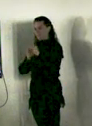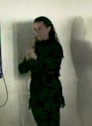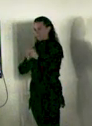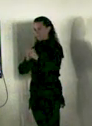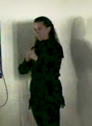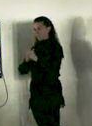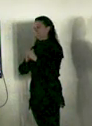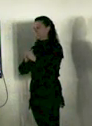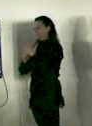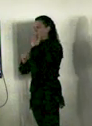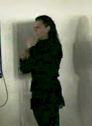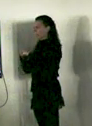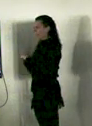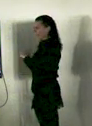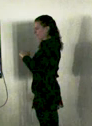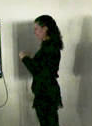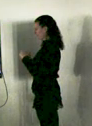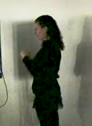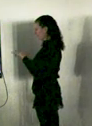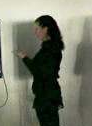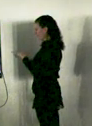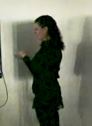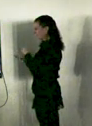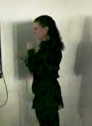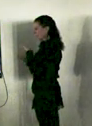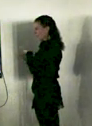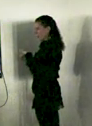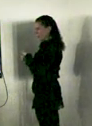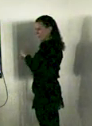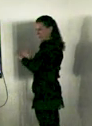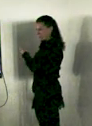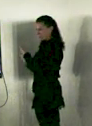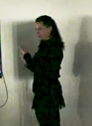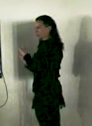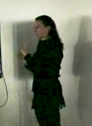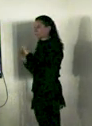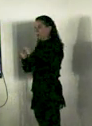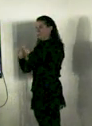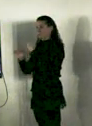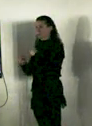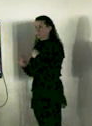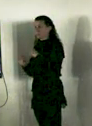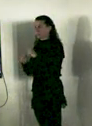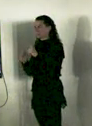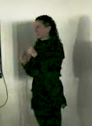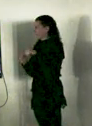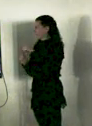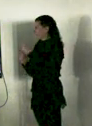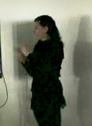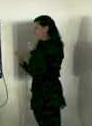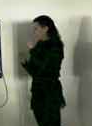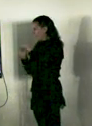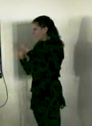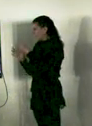this might seem like it should be obvious, but if it's not obvious to you, don't worry, because it took me 27 years.